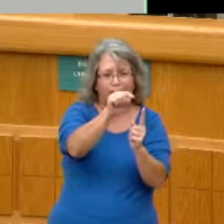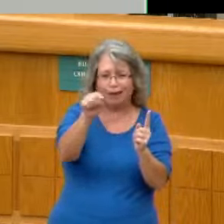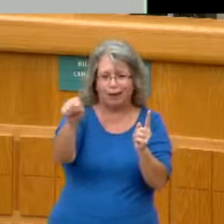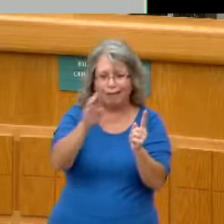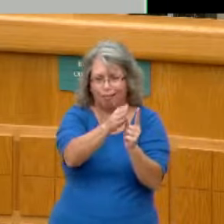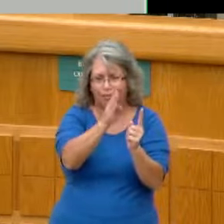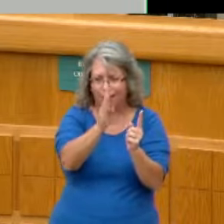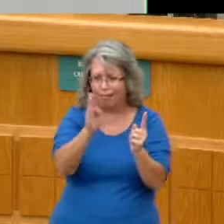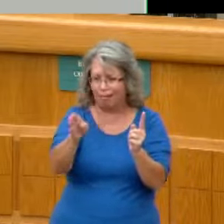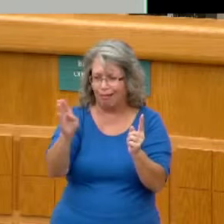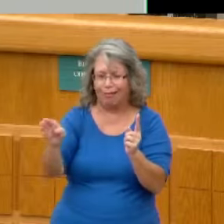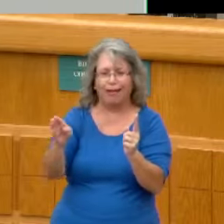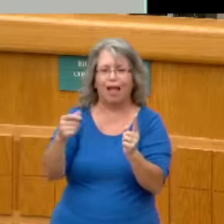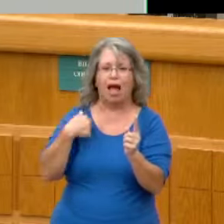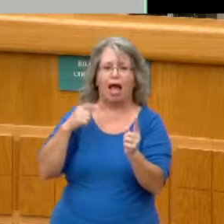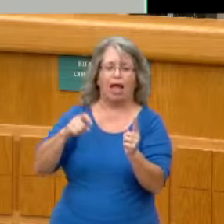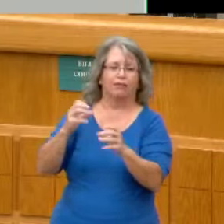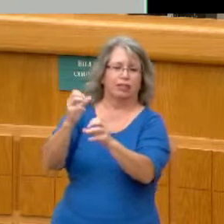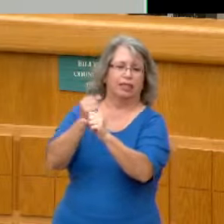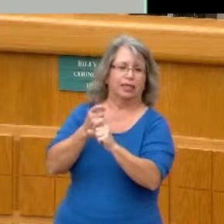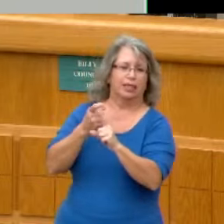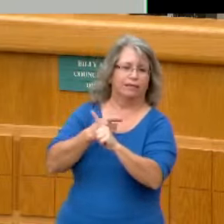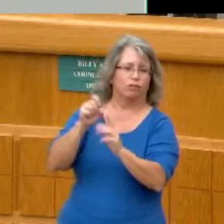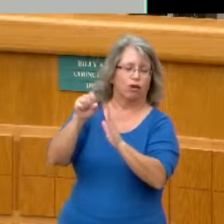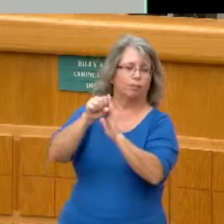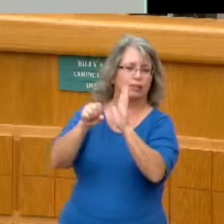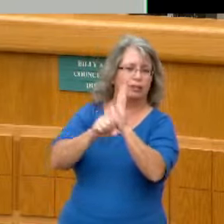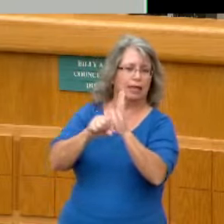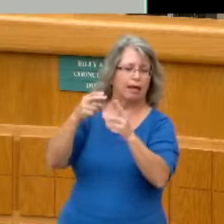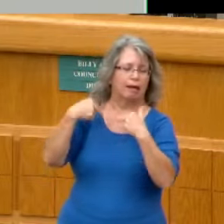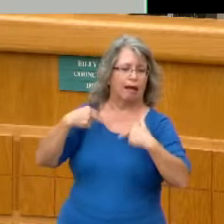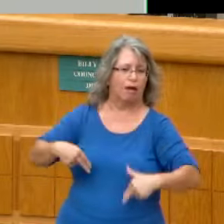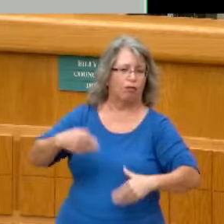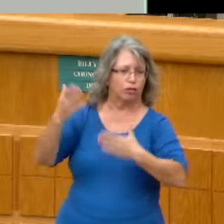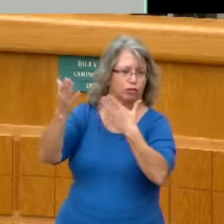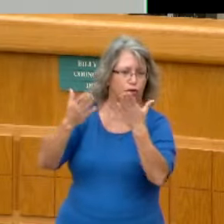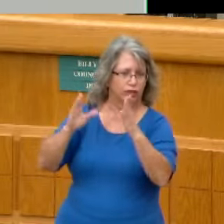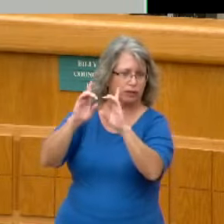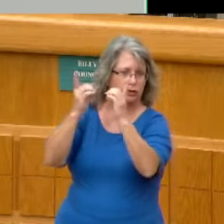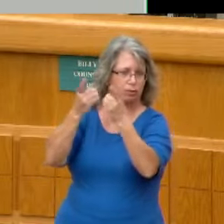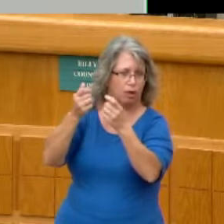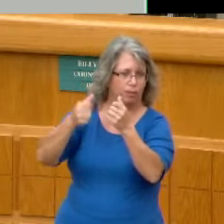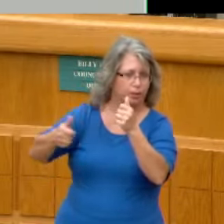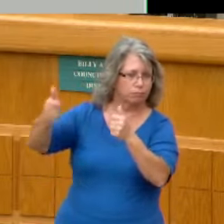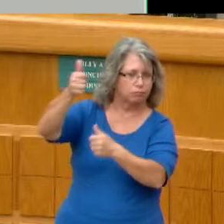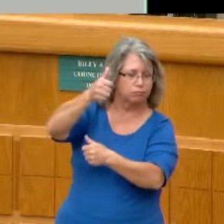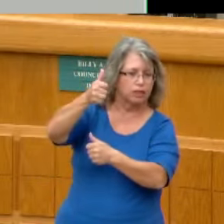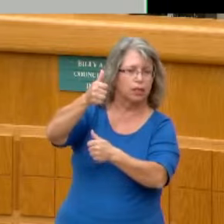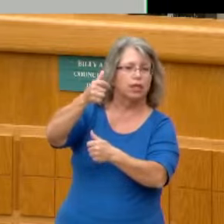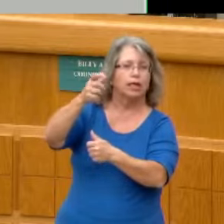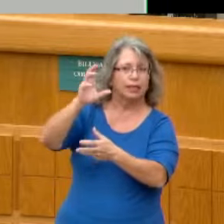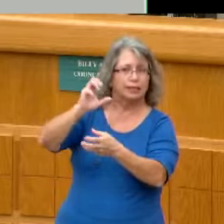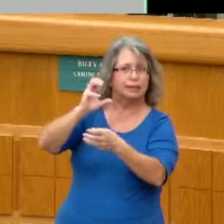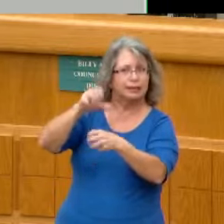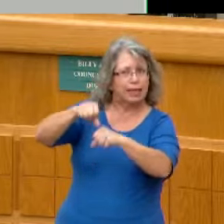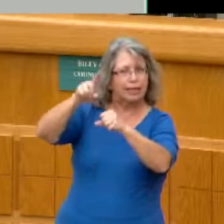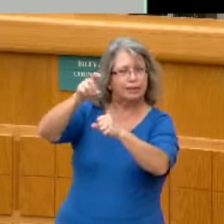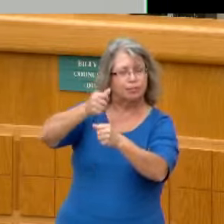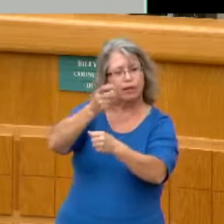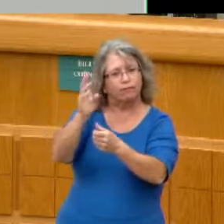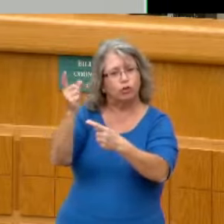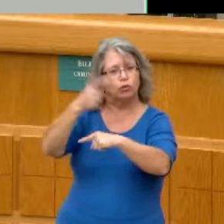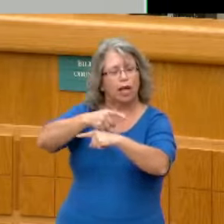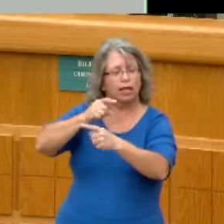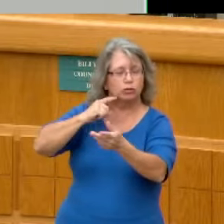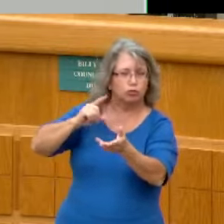about 14 days to count up the death certificates and determine how many people have died from COVID-19. So that's why it looks